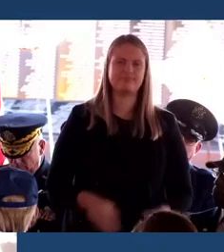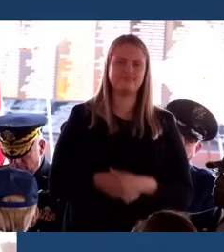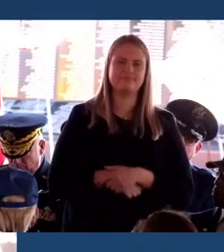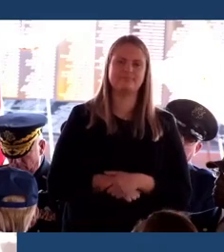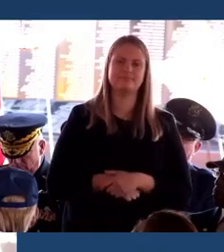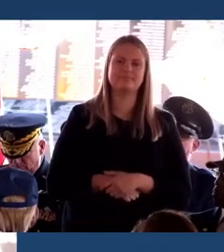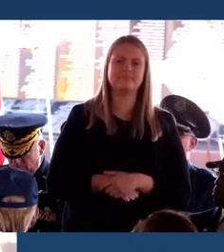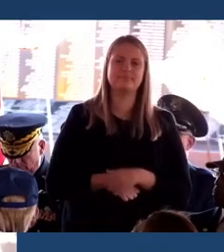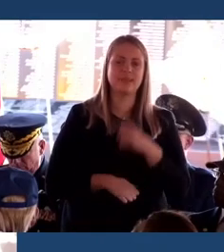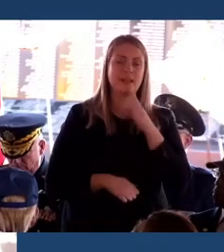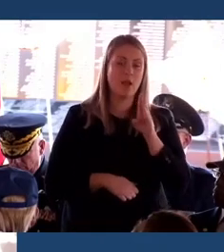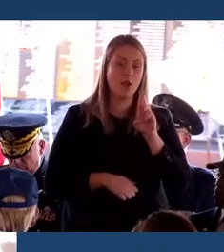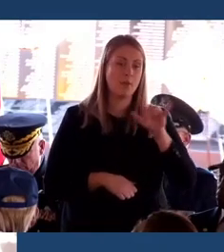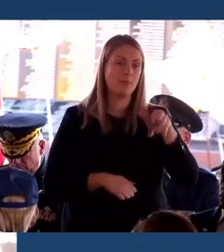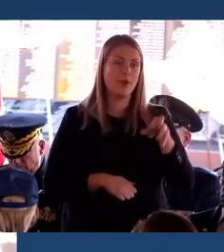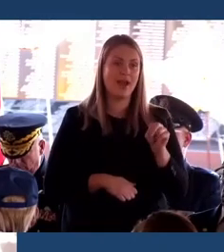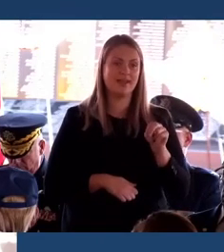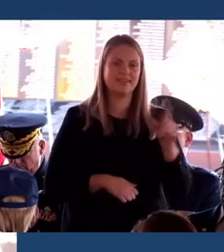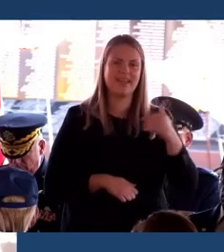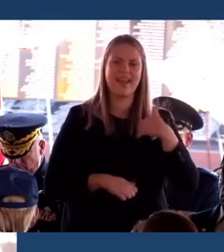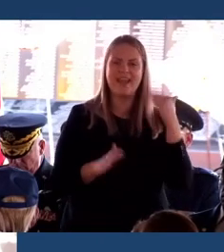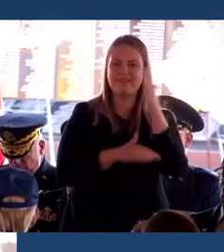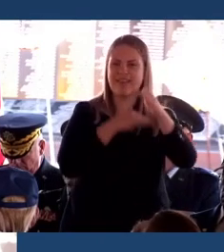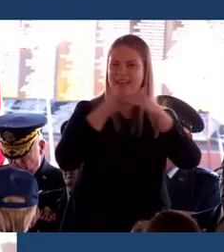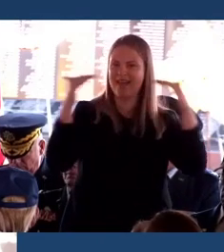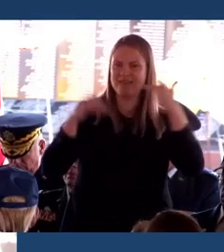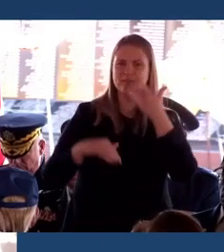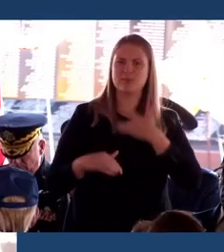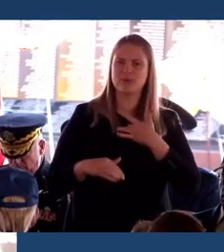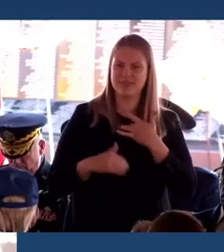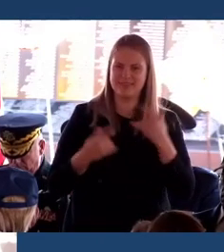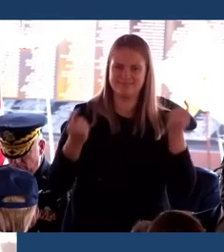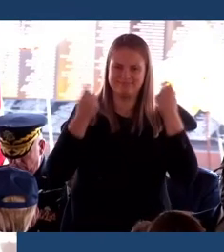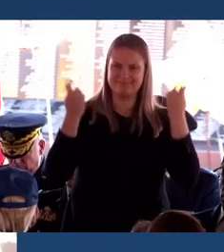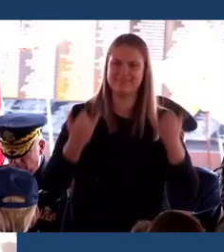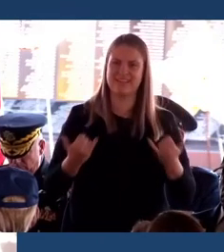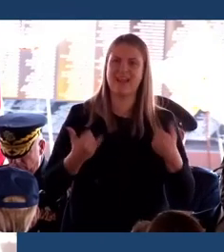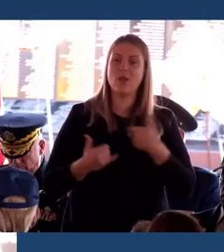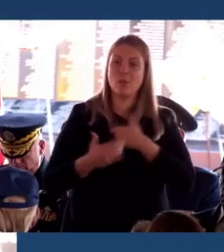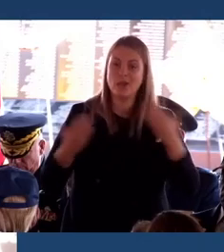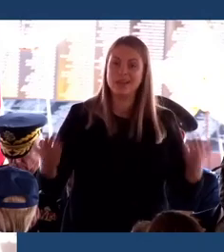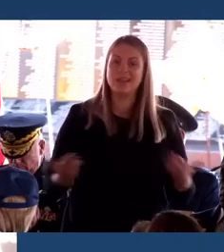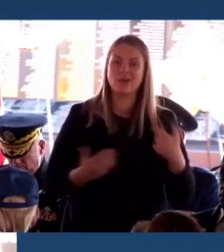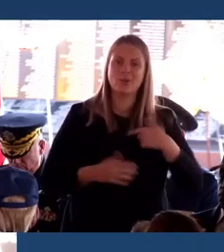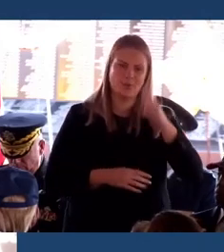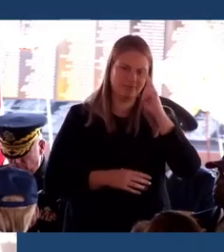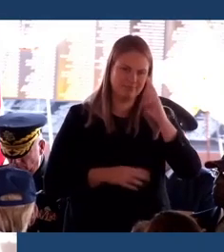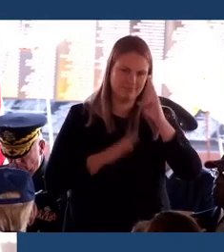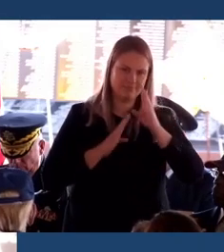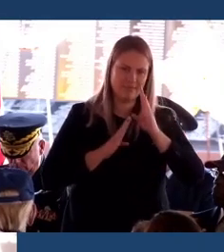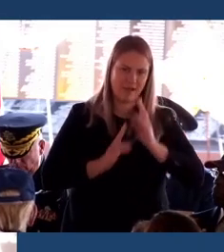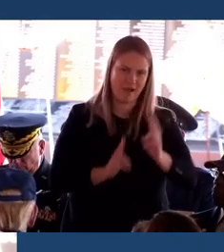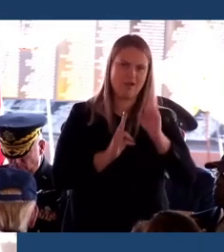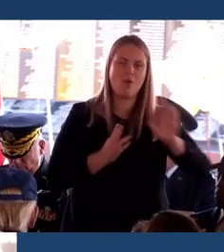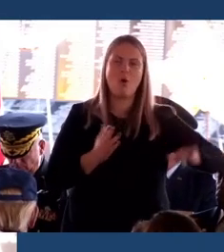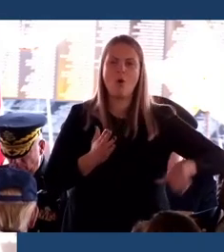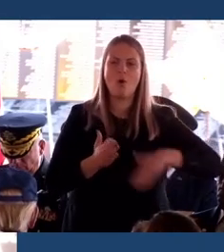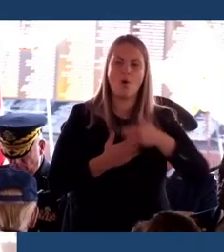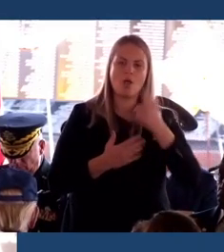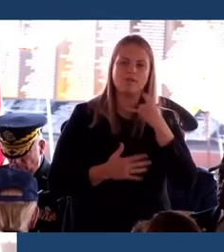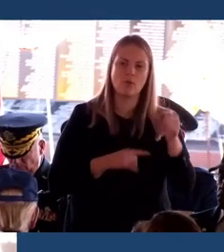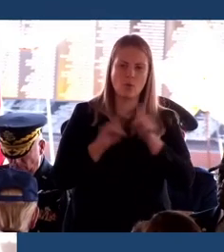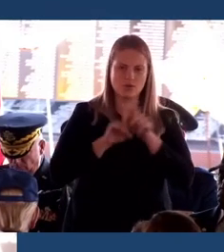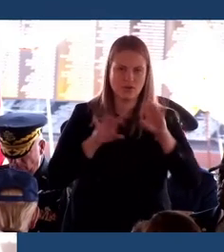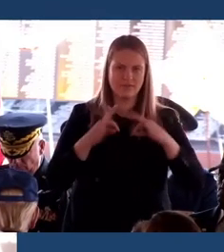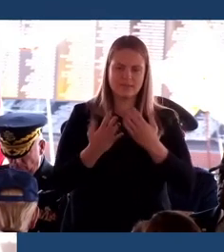I said, Brian is having a heavenly birthday today. And we are here and we salute all of the Gold Star families. And we thank